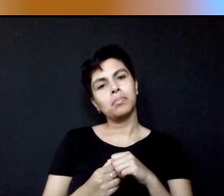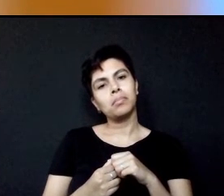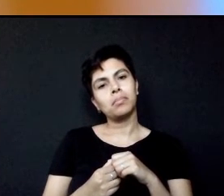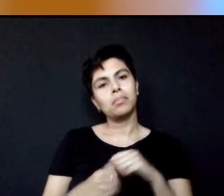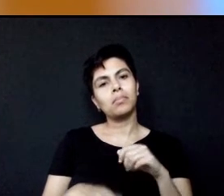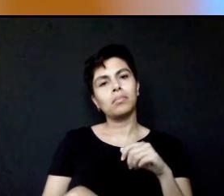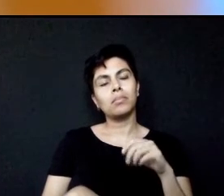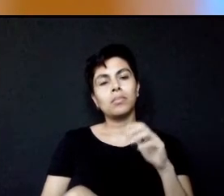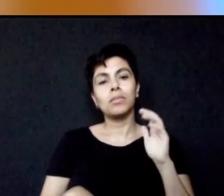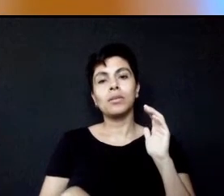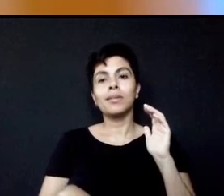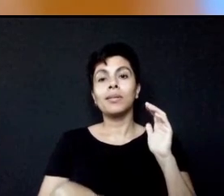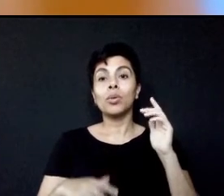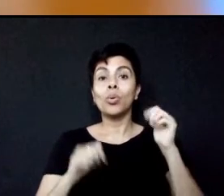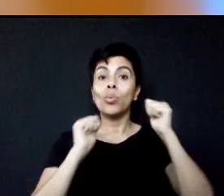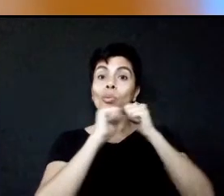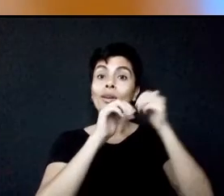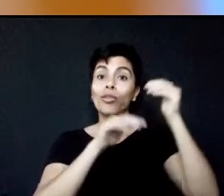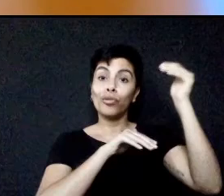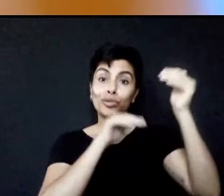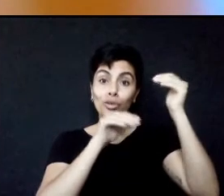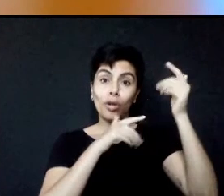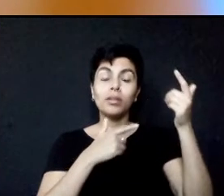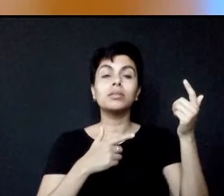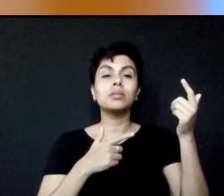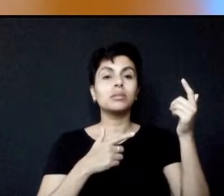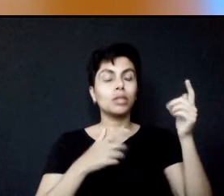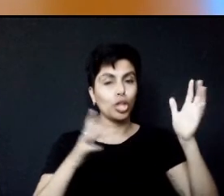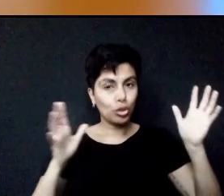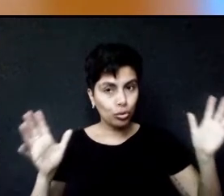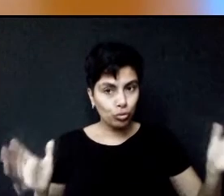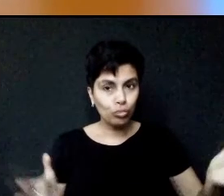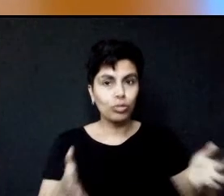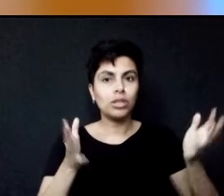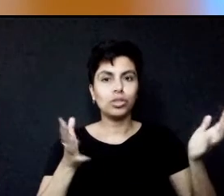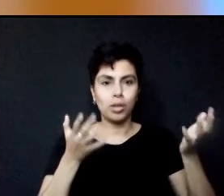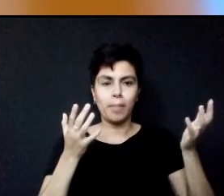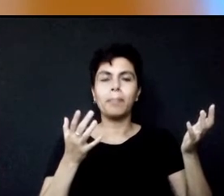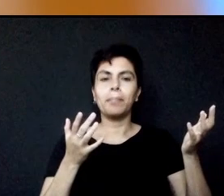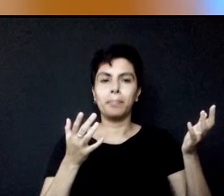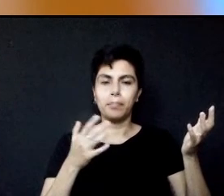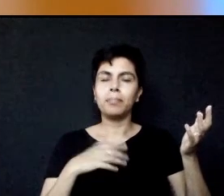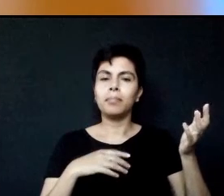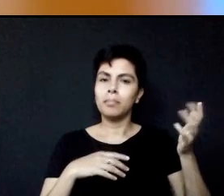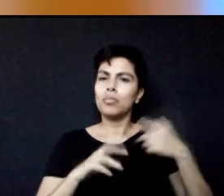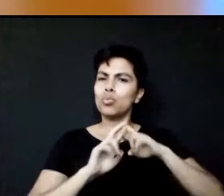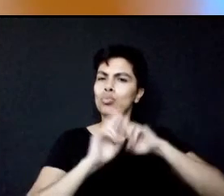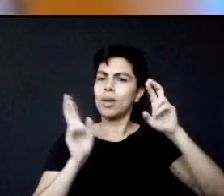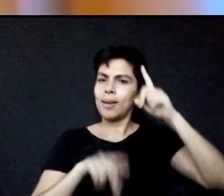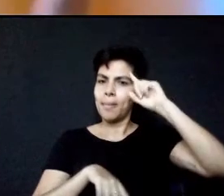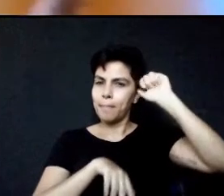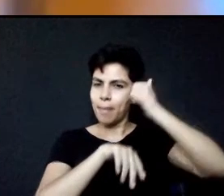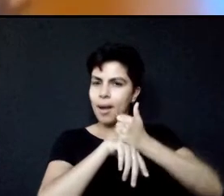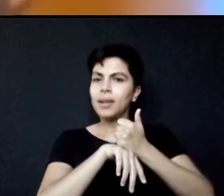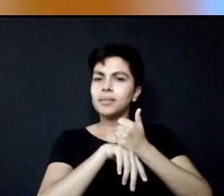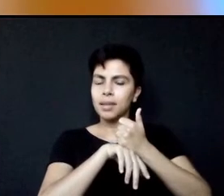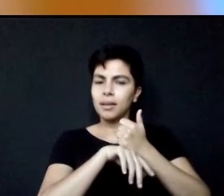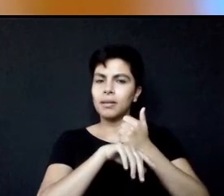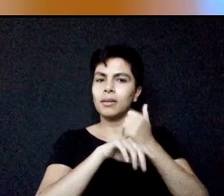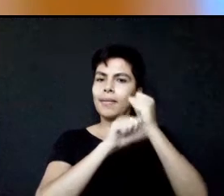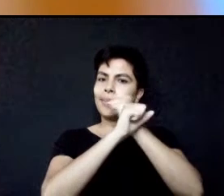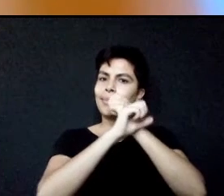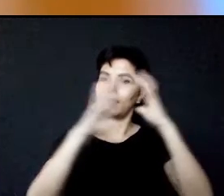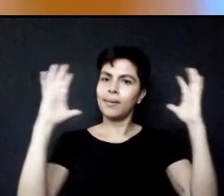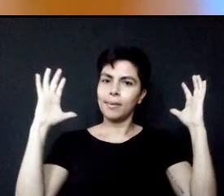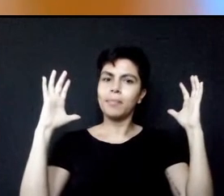So our big thing with adults is really encouraging them to go in with a mindset of really